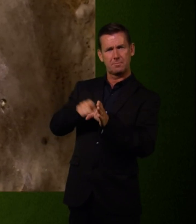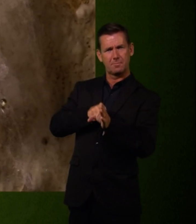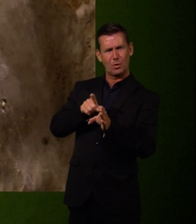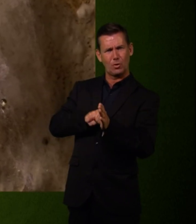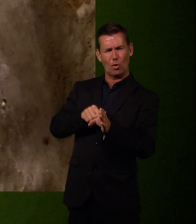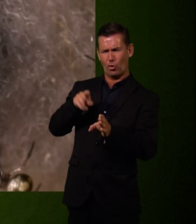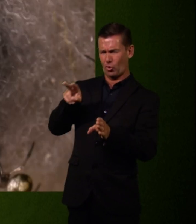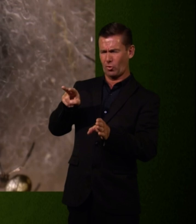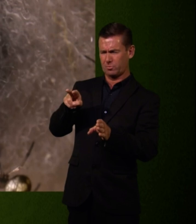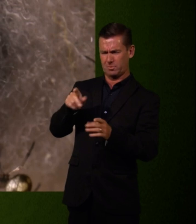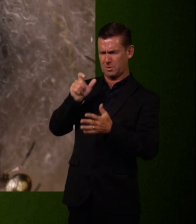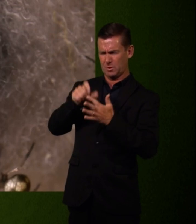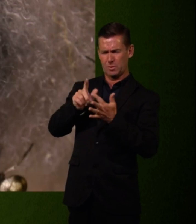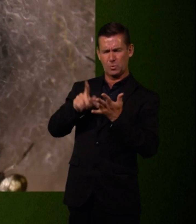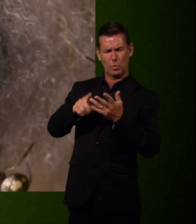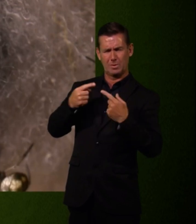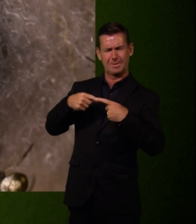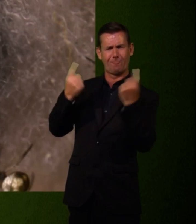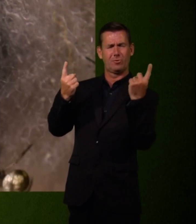rather remarkable.